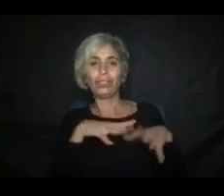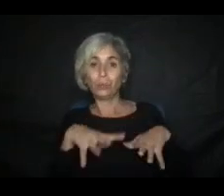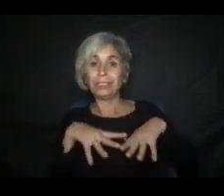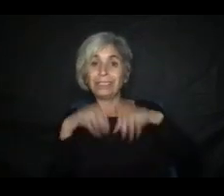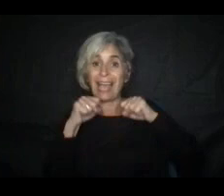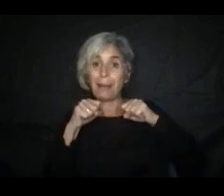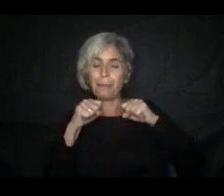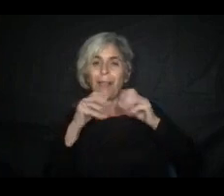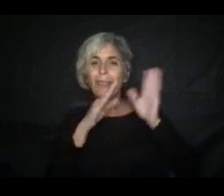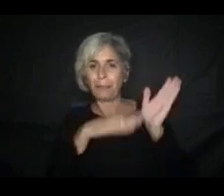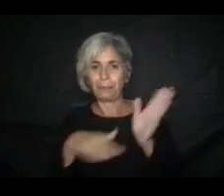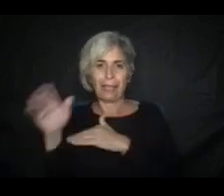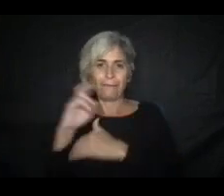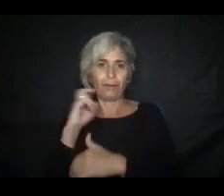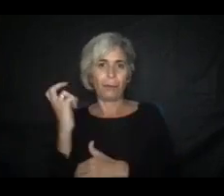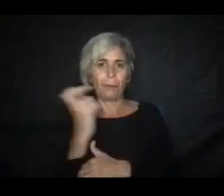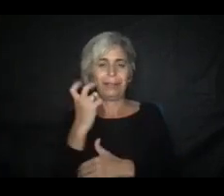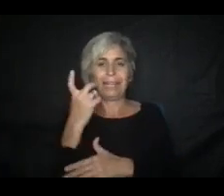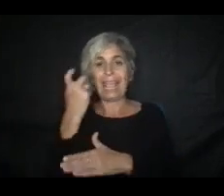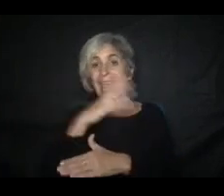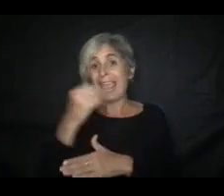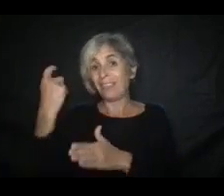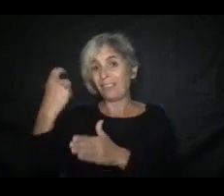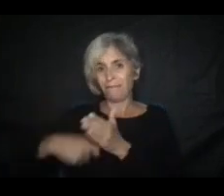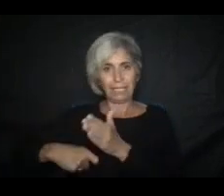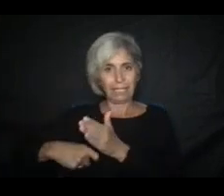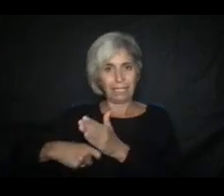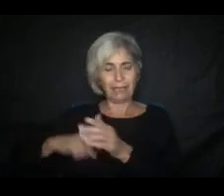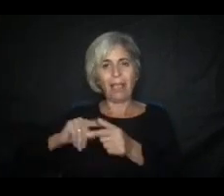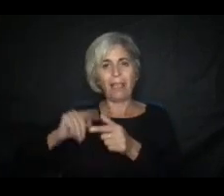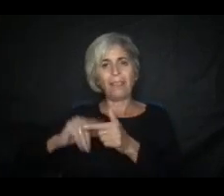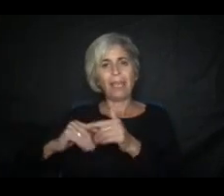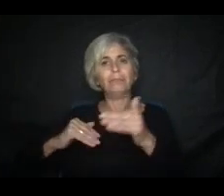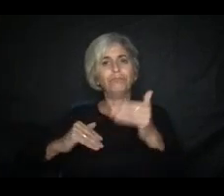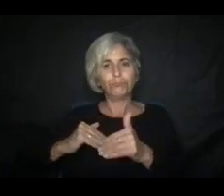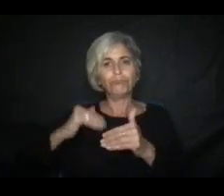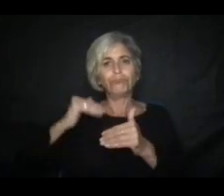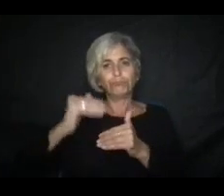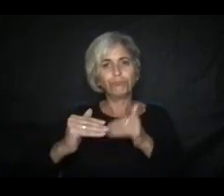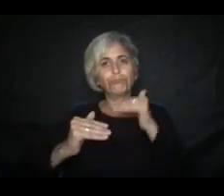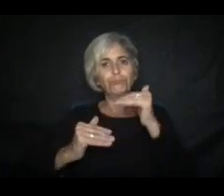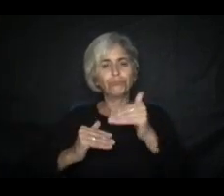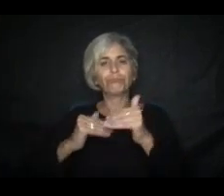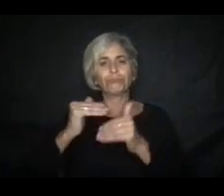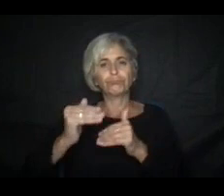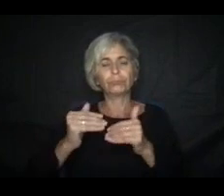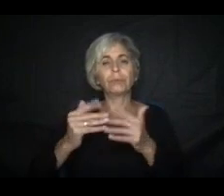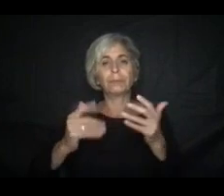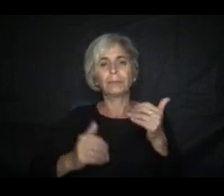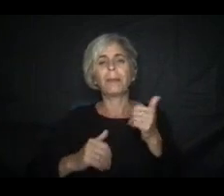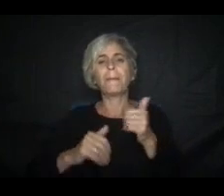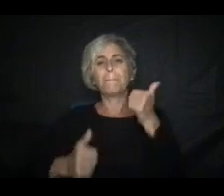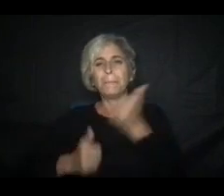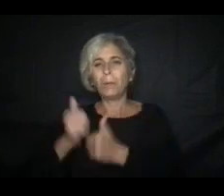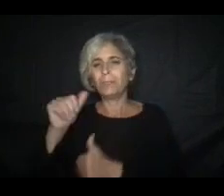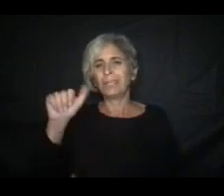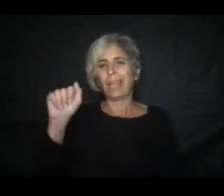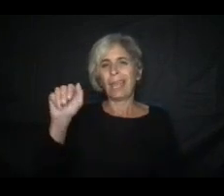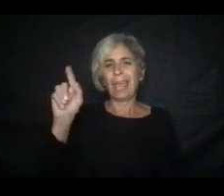mobility plan, mobility fee. And then there are a number of steps that occur afterwards, which are largely administrative in